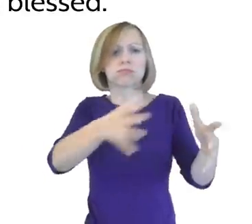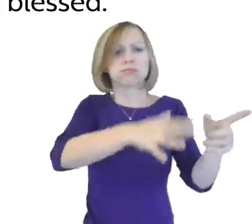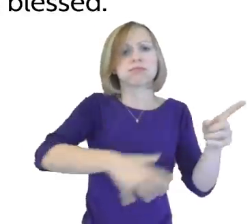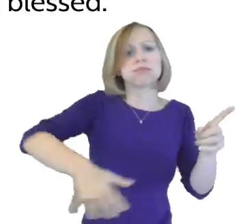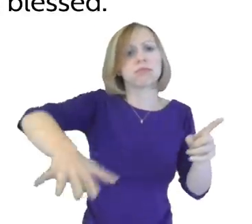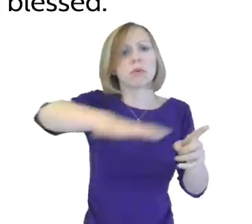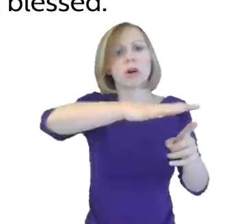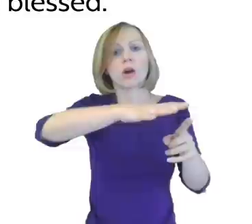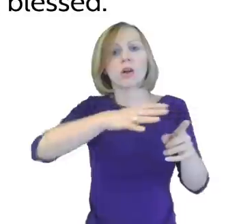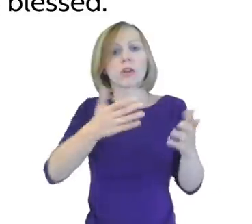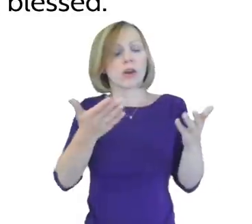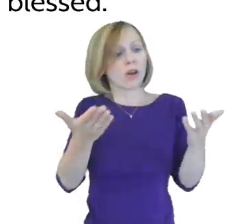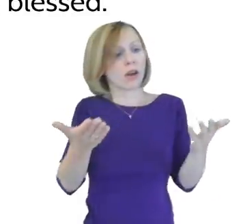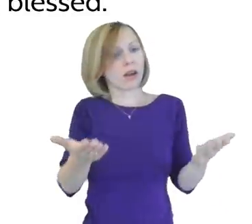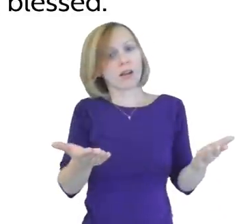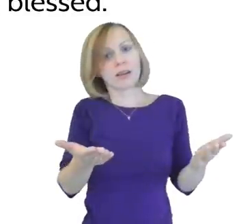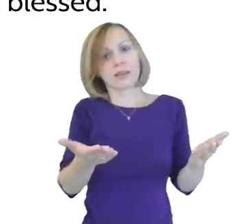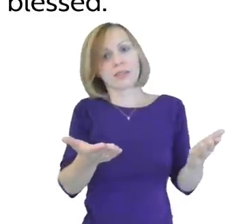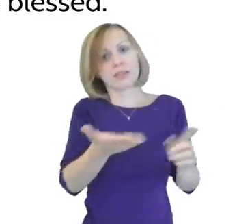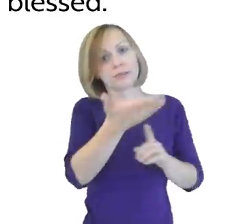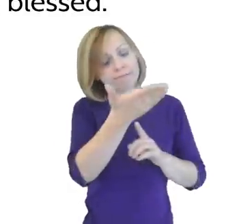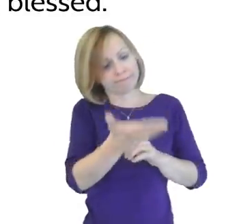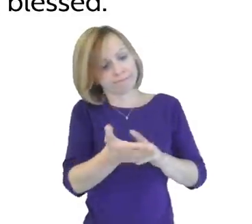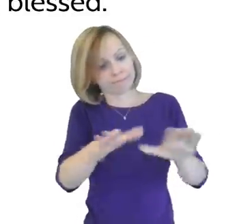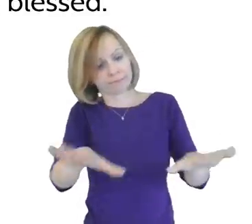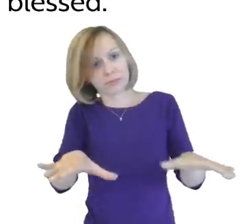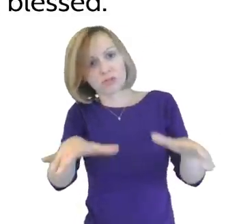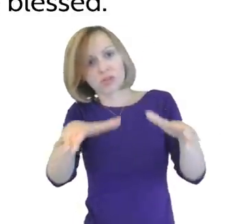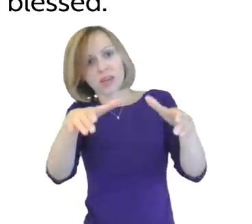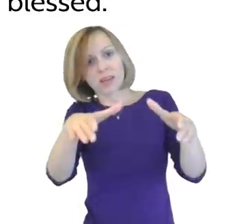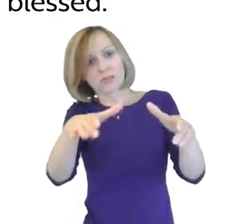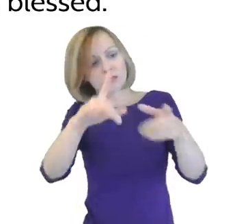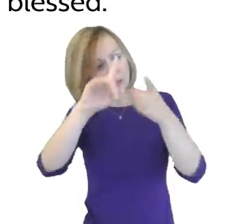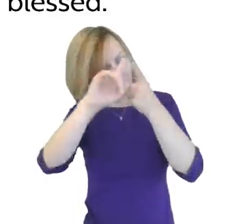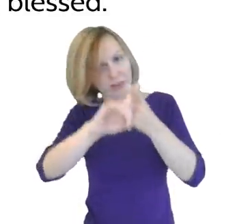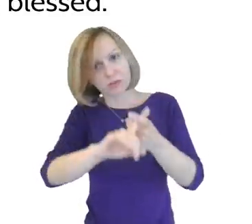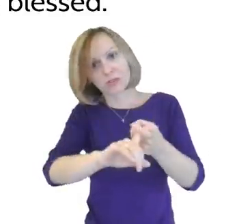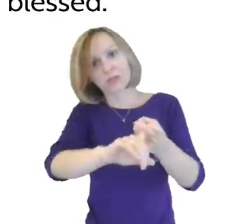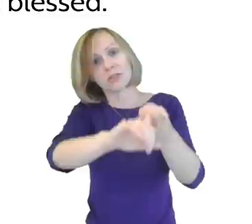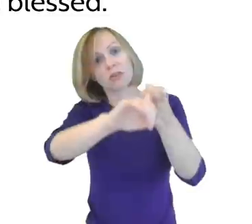Thank you.